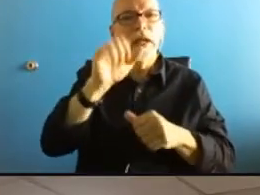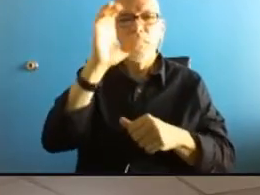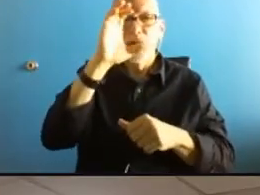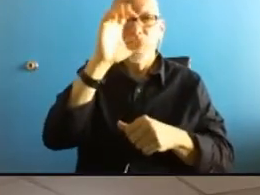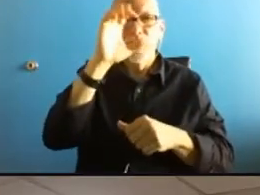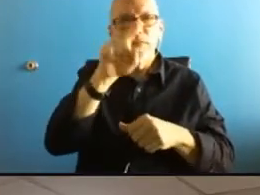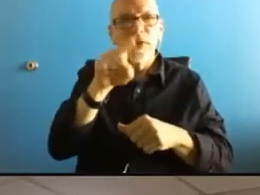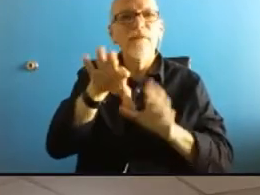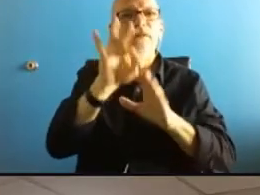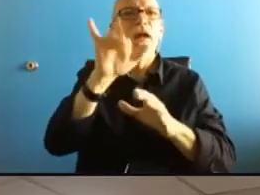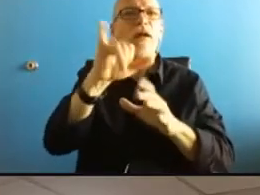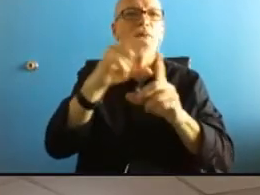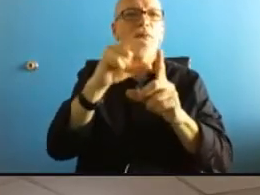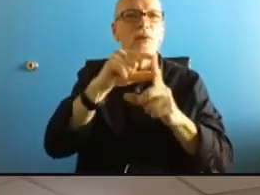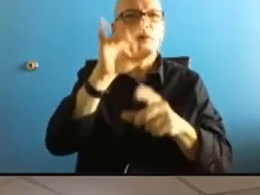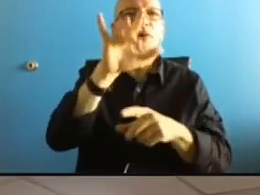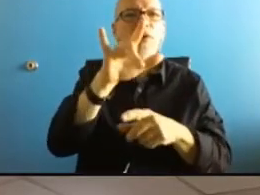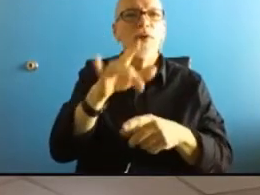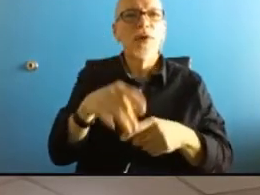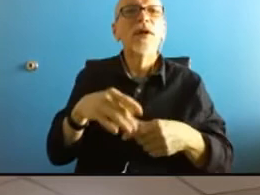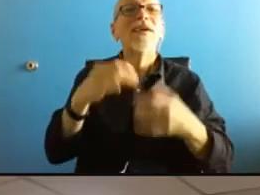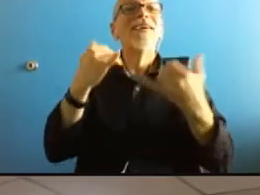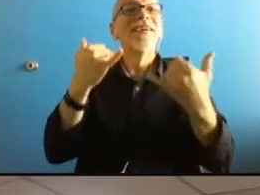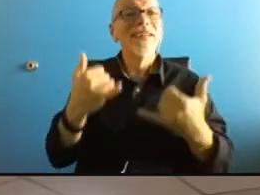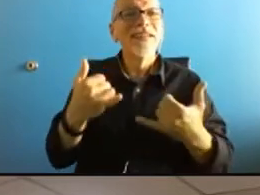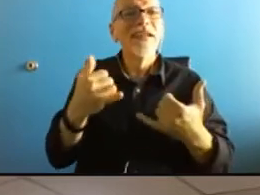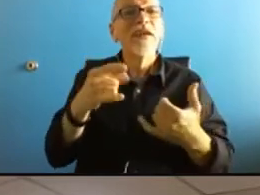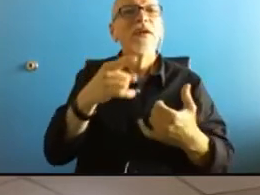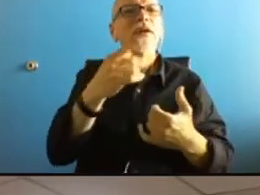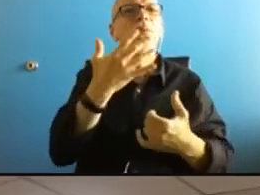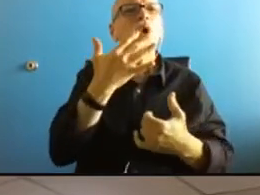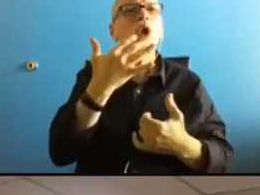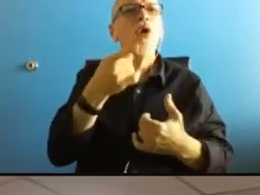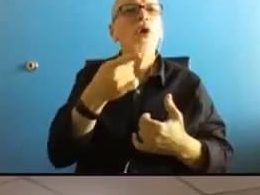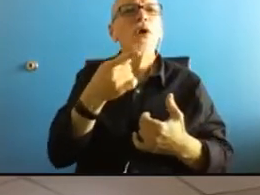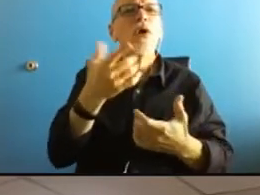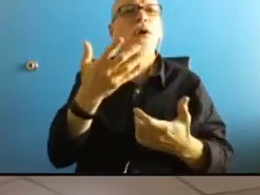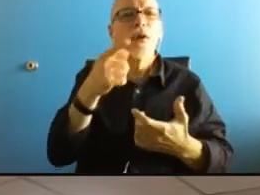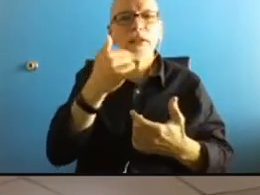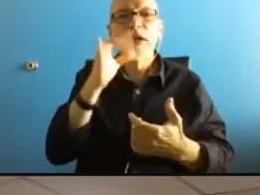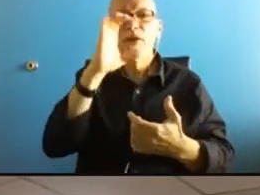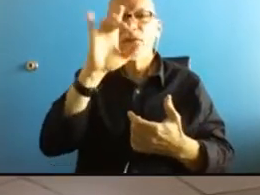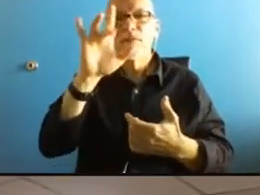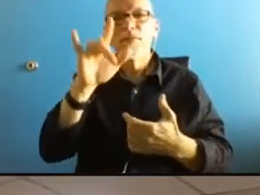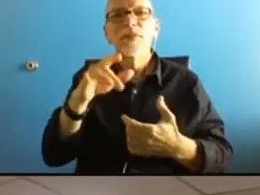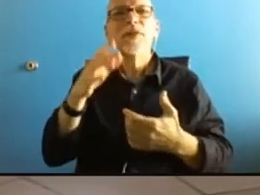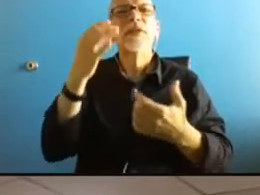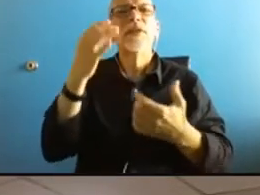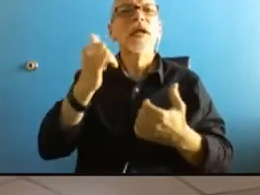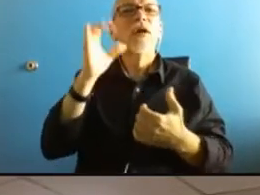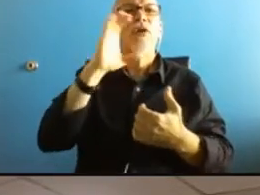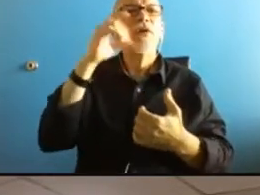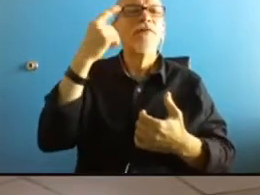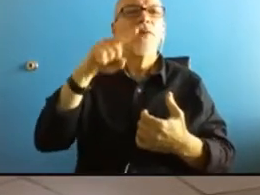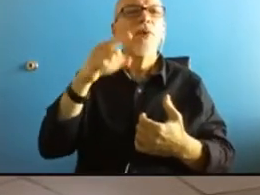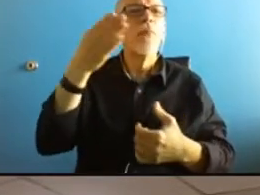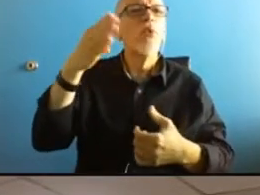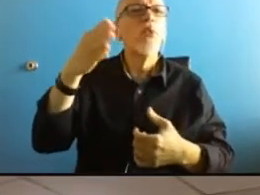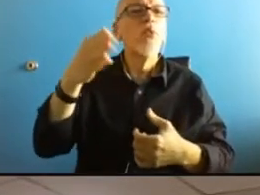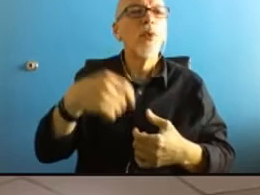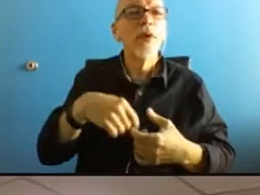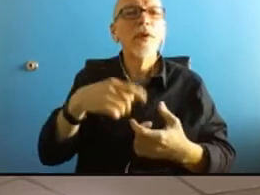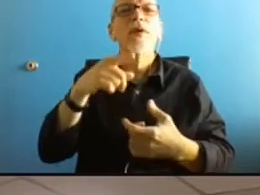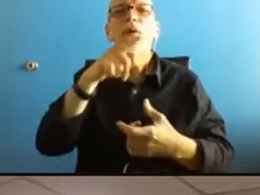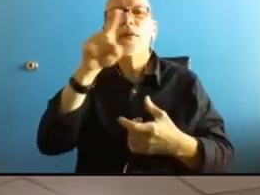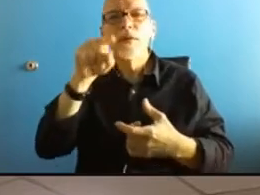it. Okay, now, what color? Okay, now why don't you search for blue? So